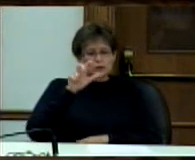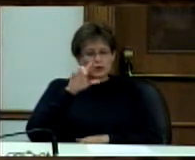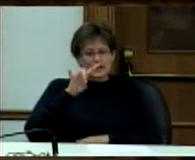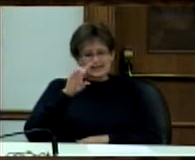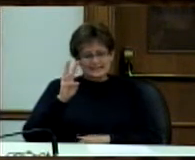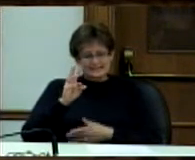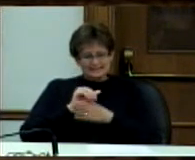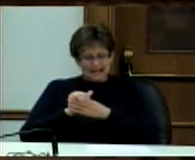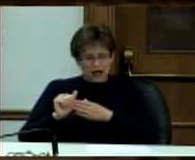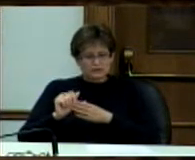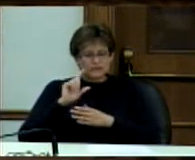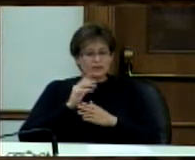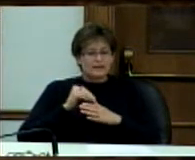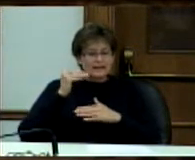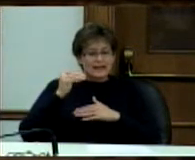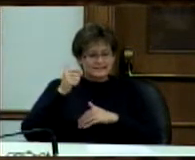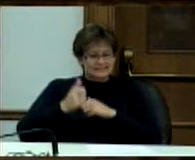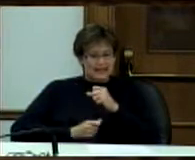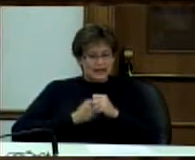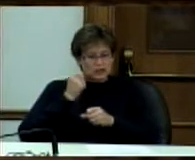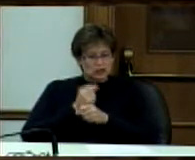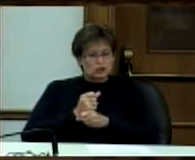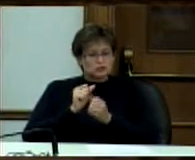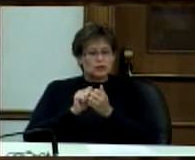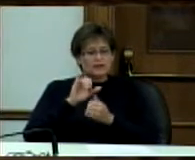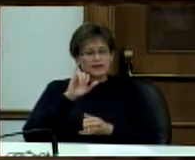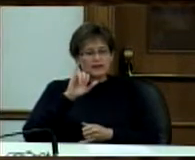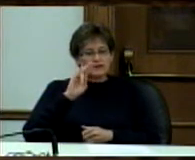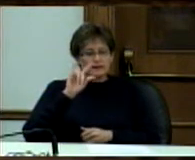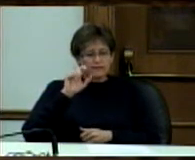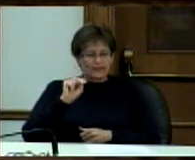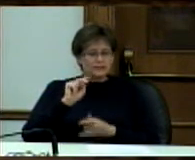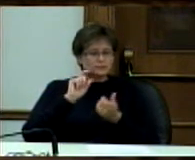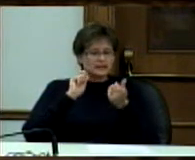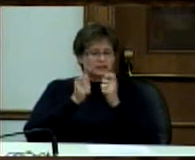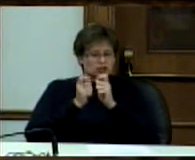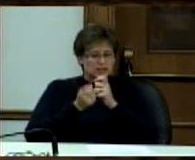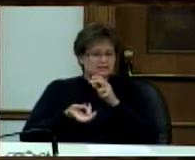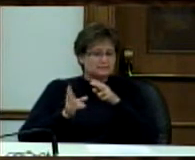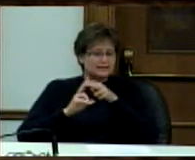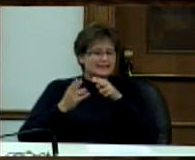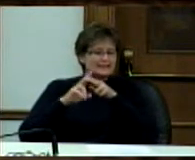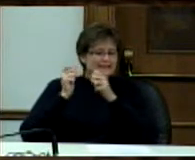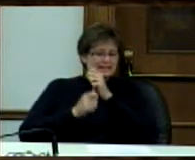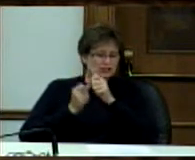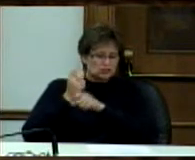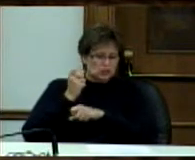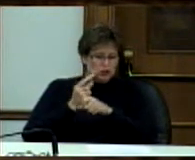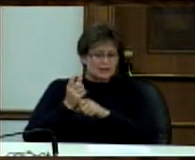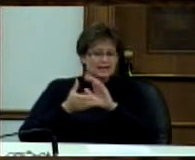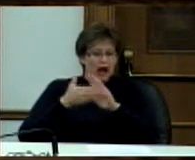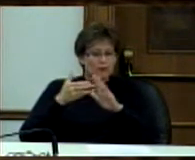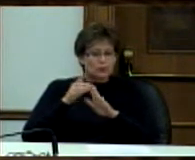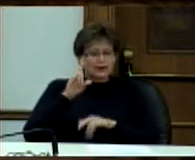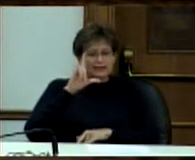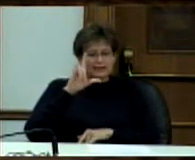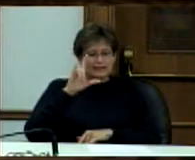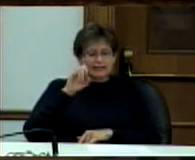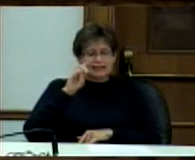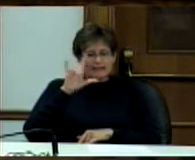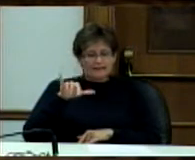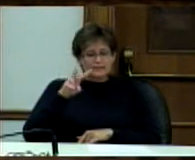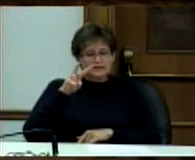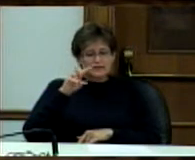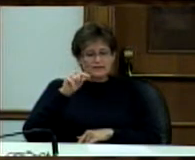$2,543,386 per year for the next 10 years, with an inflation adjustment each year, as operating levy vote for the